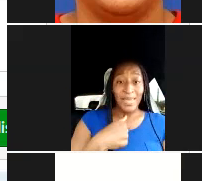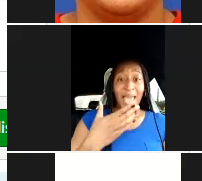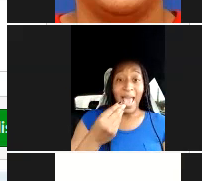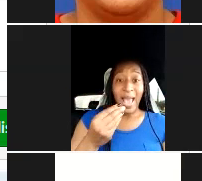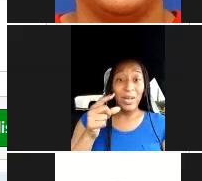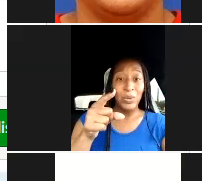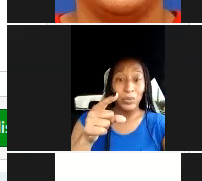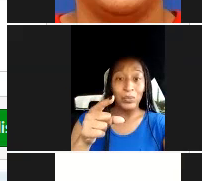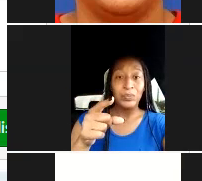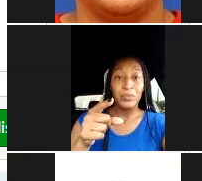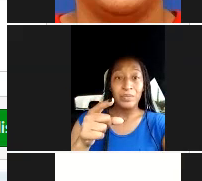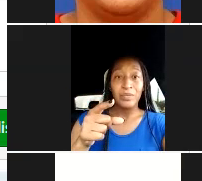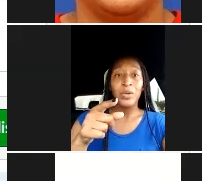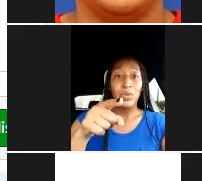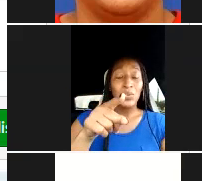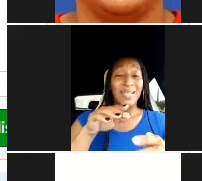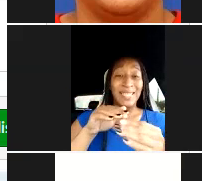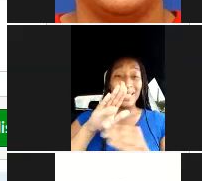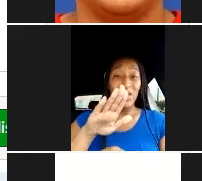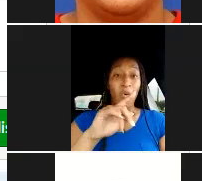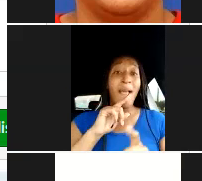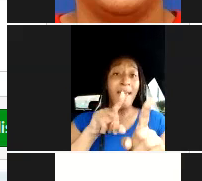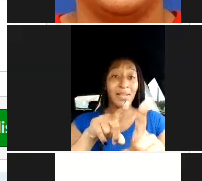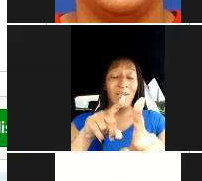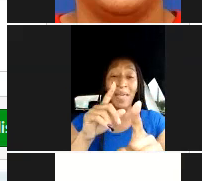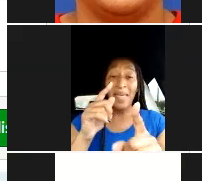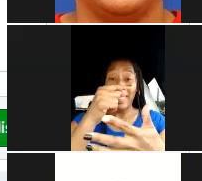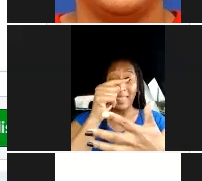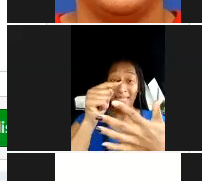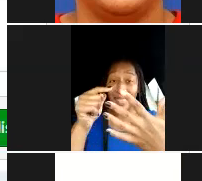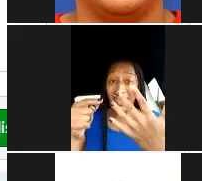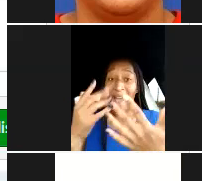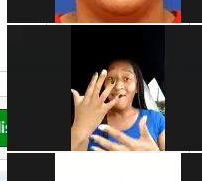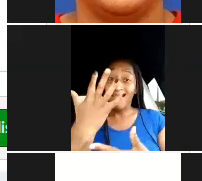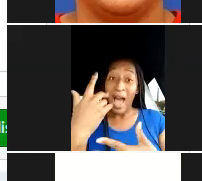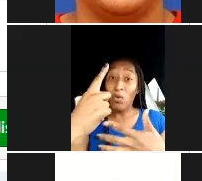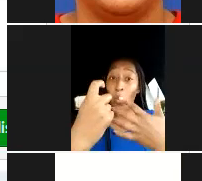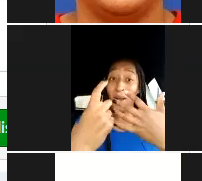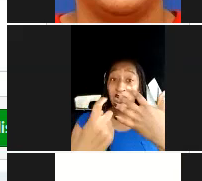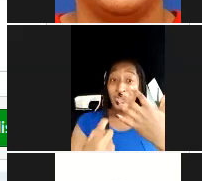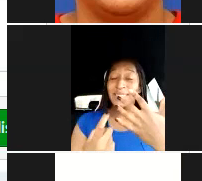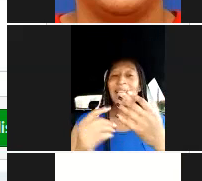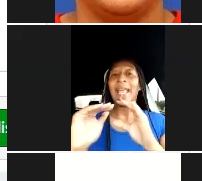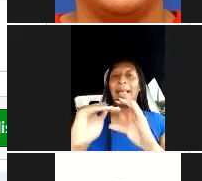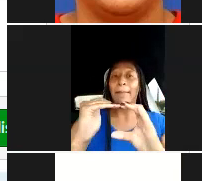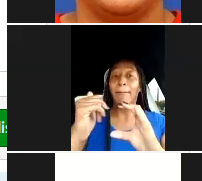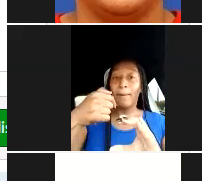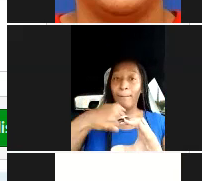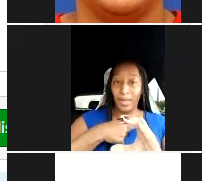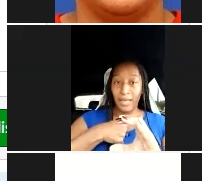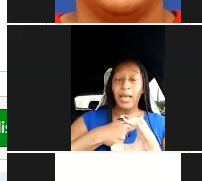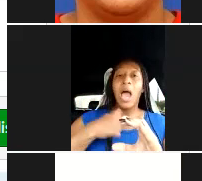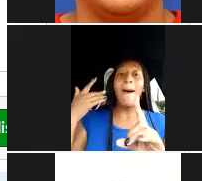your answers to these 5 questions in an email to me by the deadline. Do not post your answers. Do not share